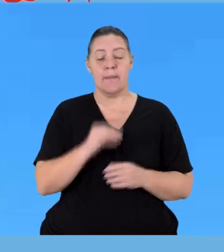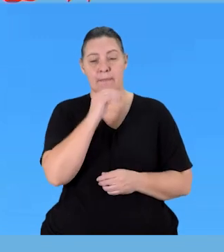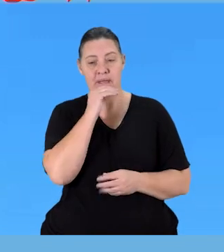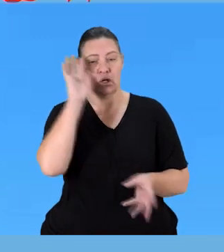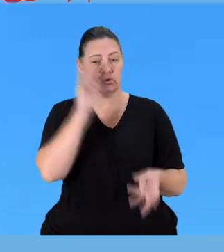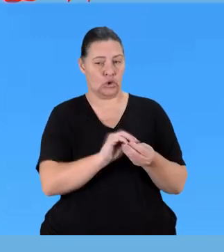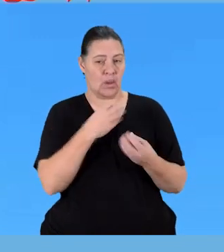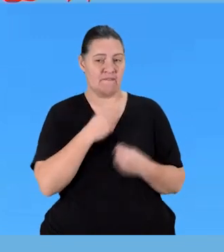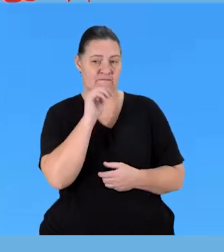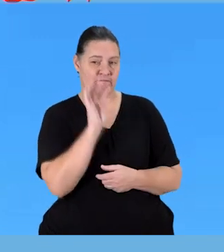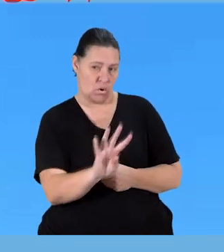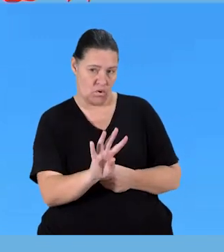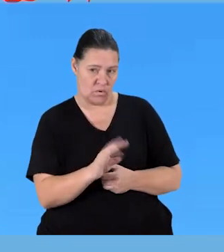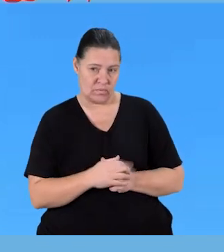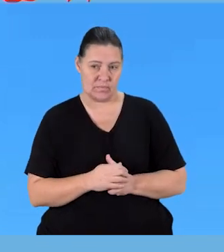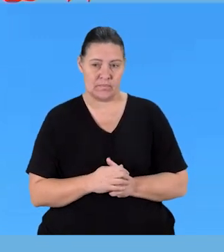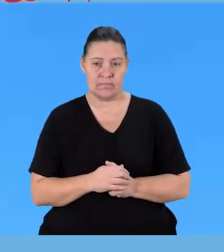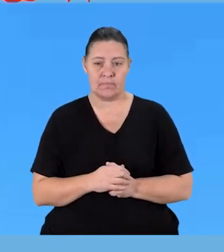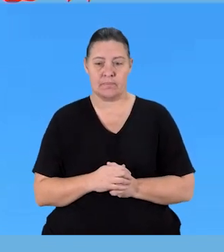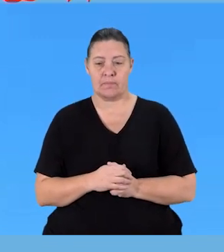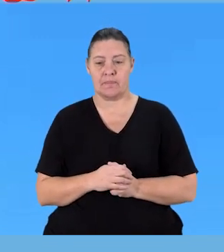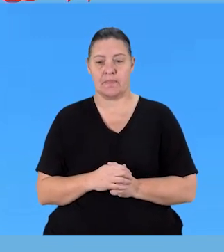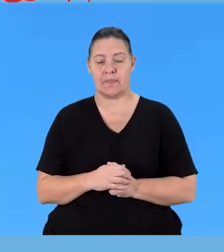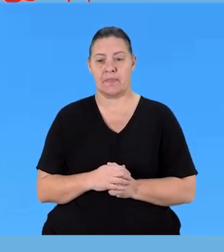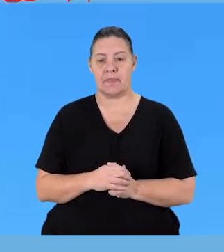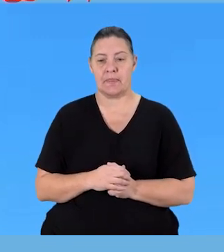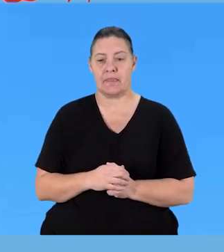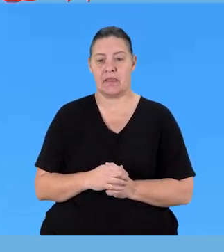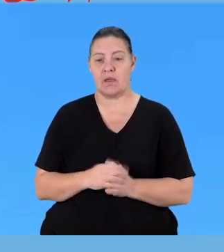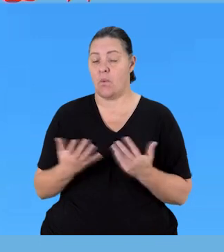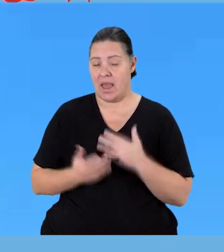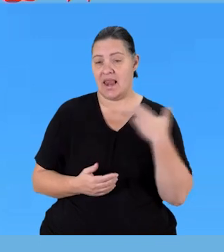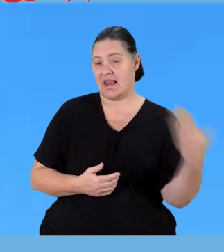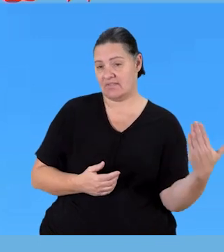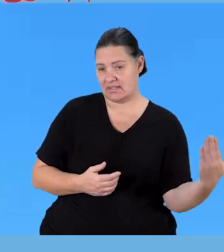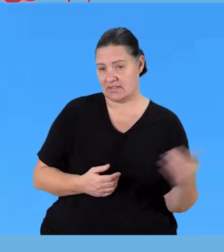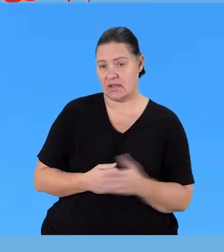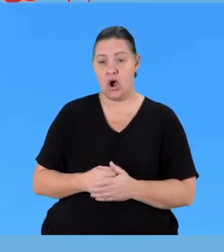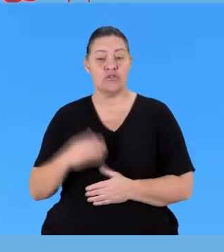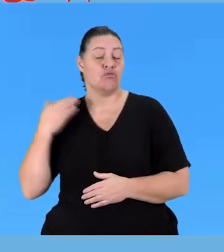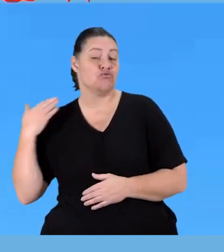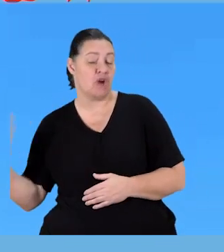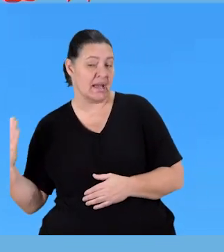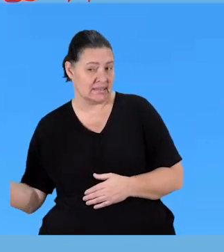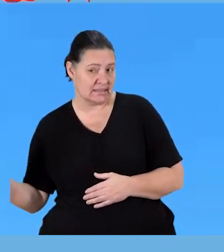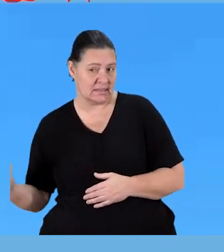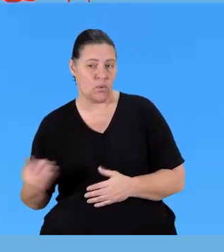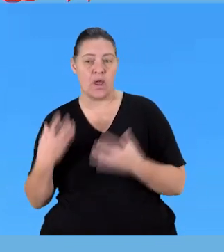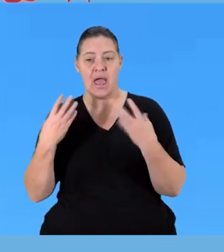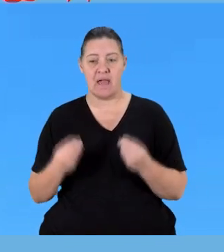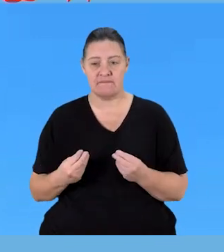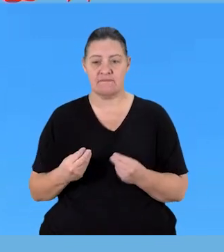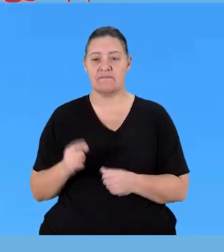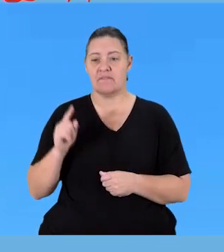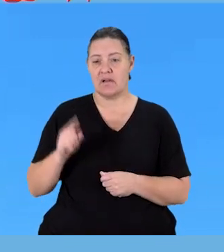in total, we have 4 oxygens. Where? On the left-hand side. Then on the right-hand side, again, we have the subscript